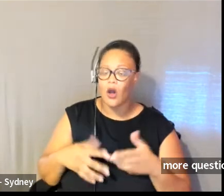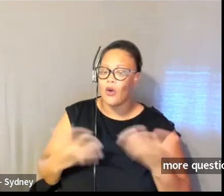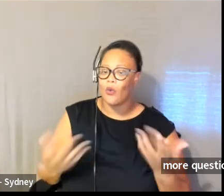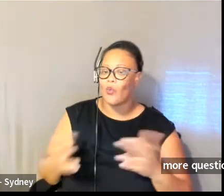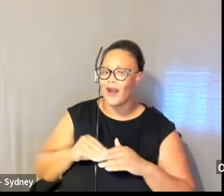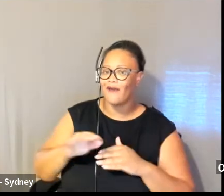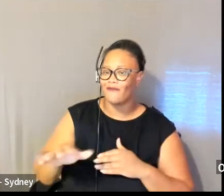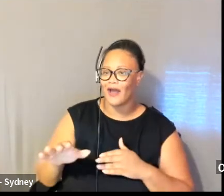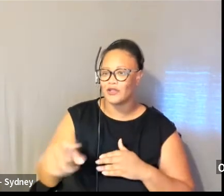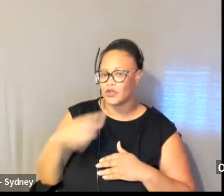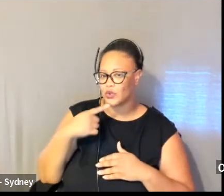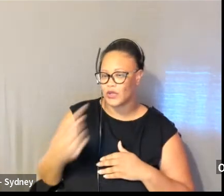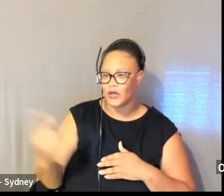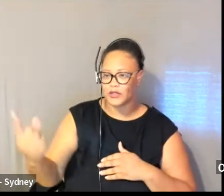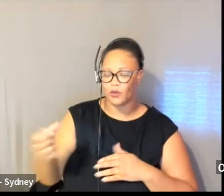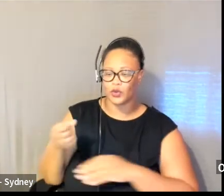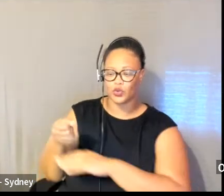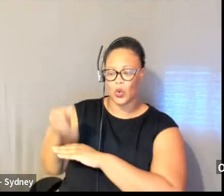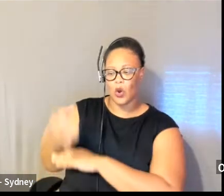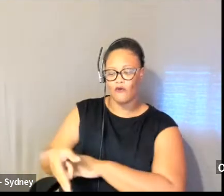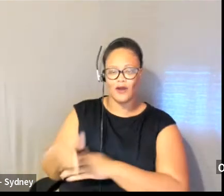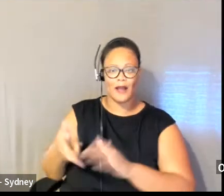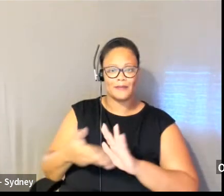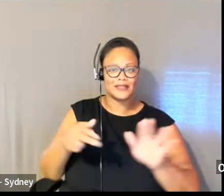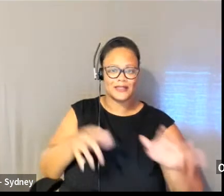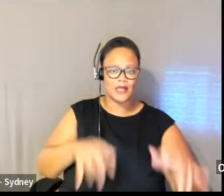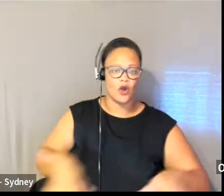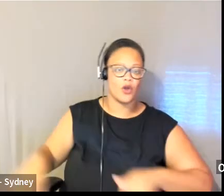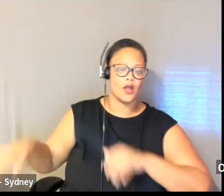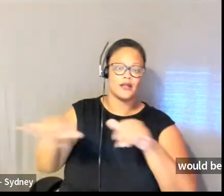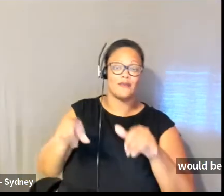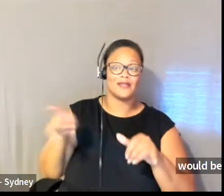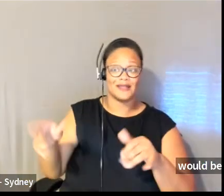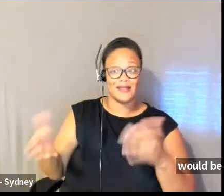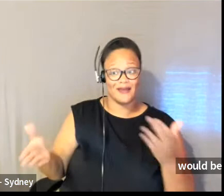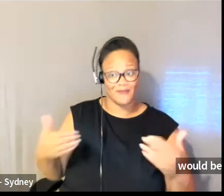give a person to overcome stereotypes that they may have?